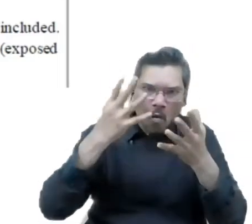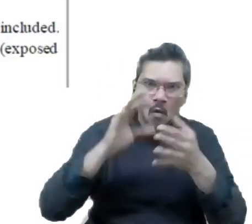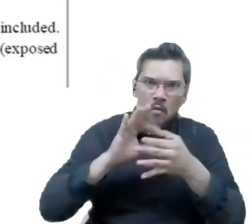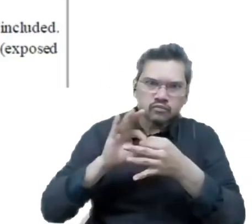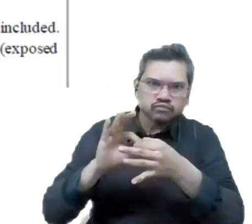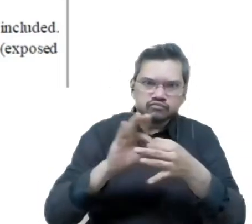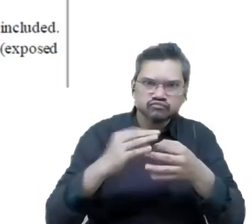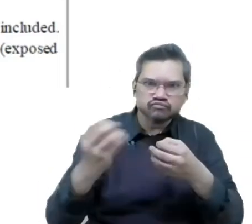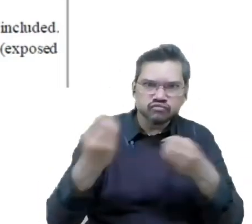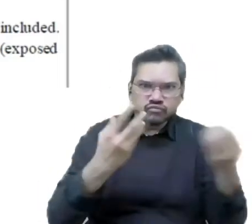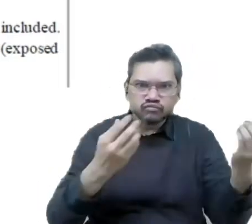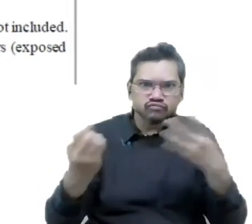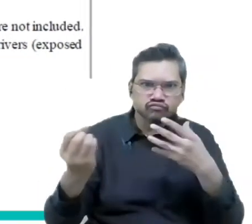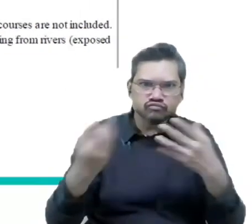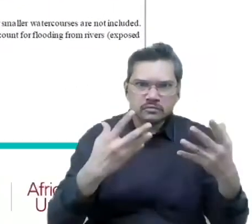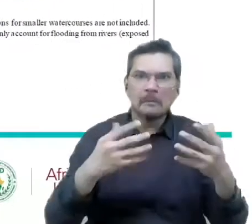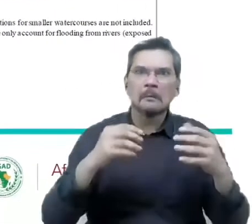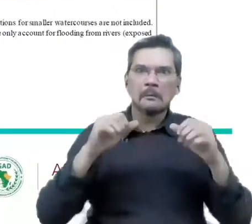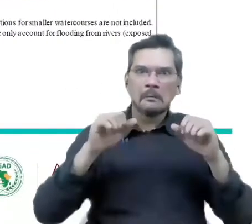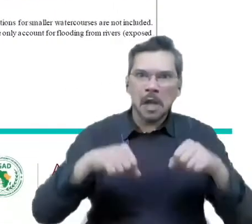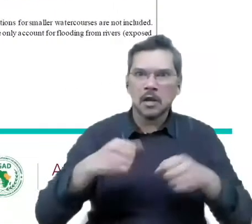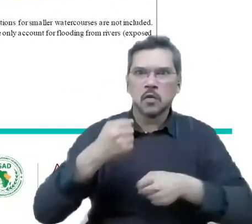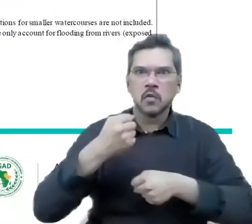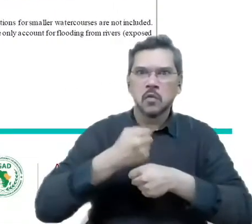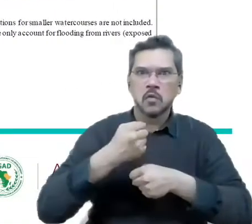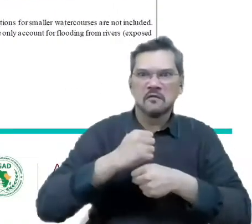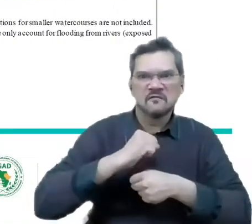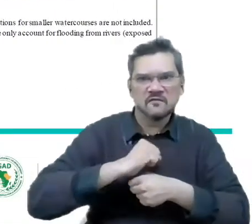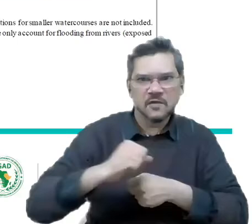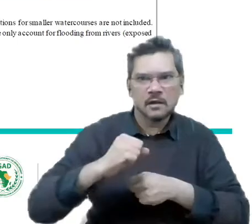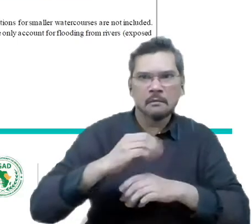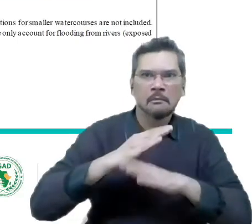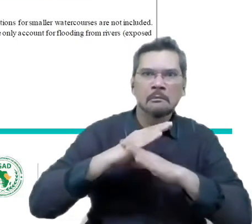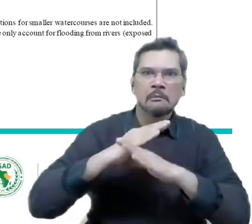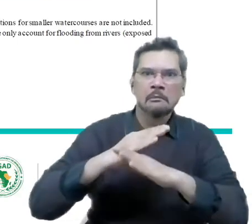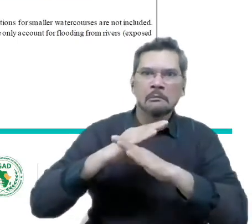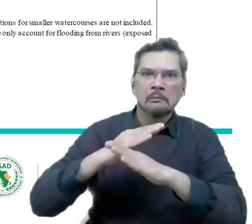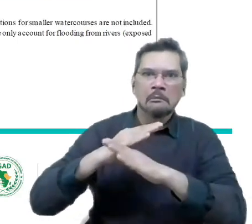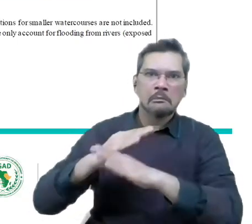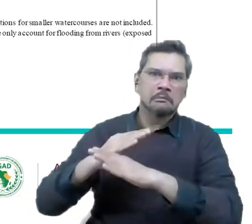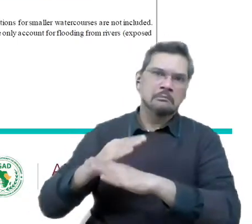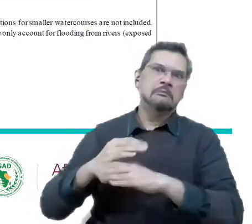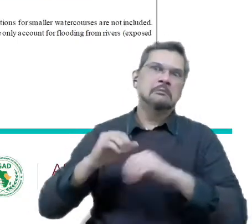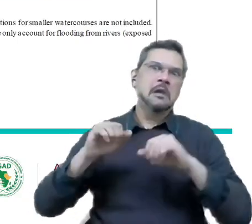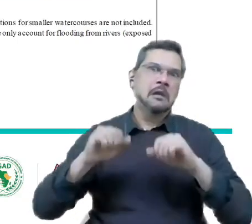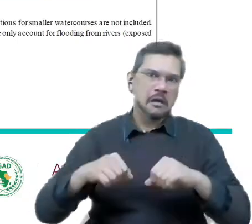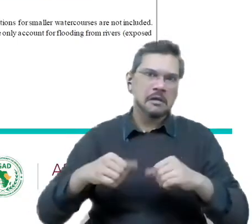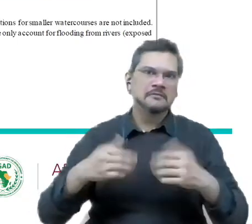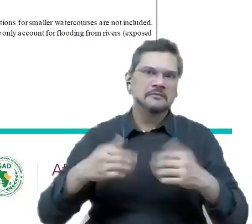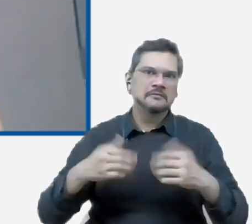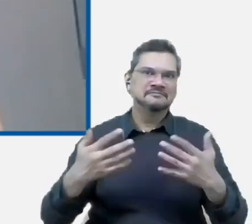available to us at times of need, both for preparedness and response. Thank you so much, Chair. I'll stop there.